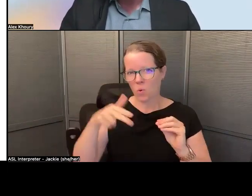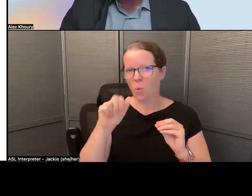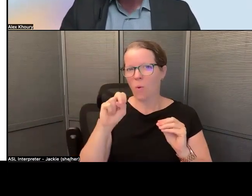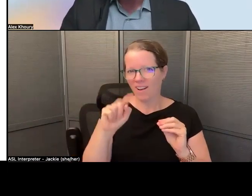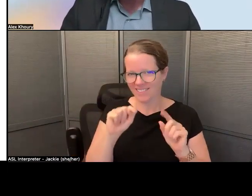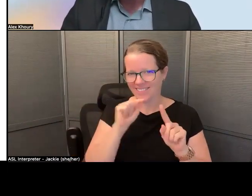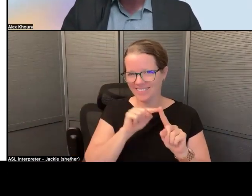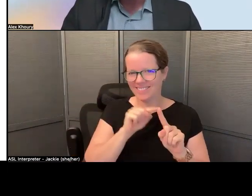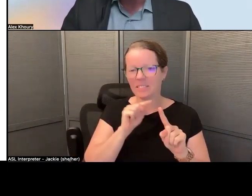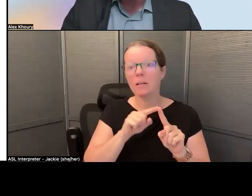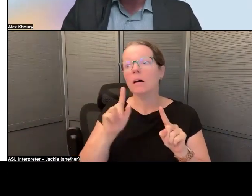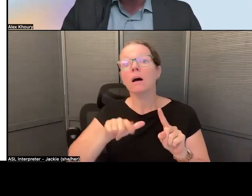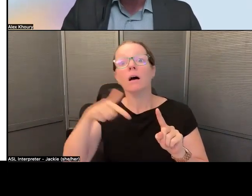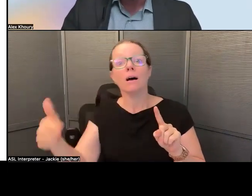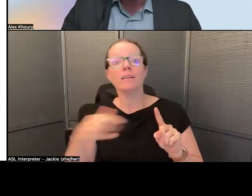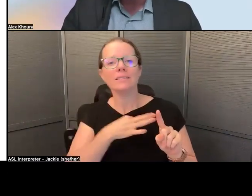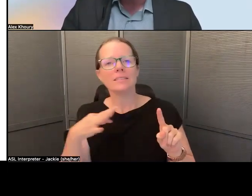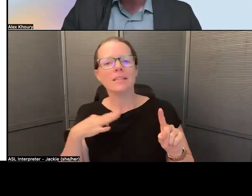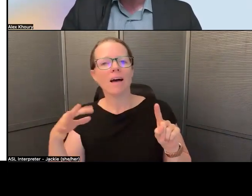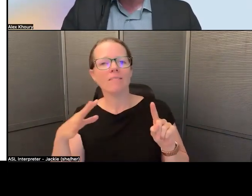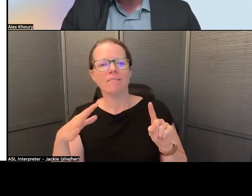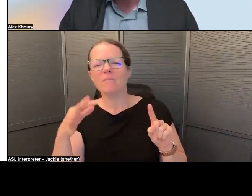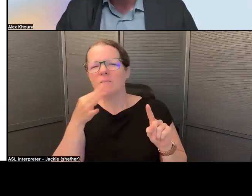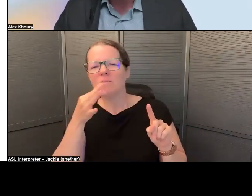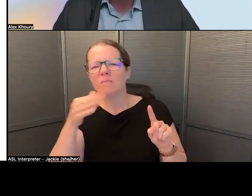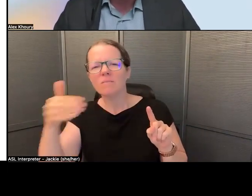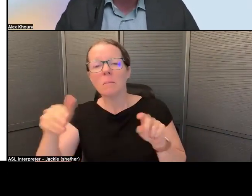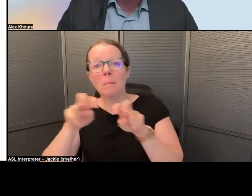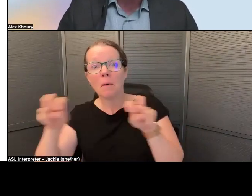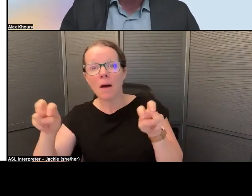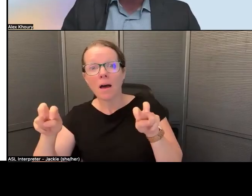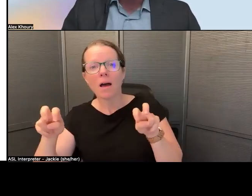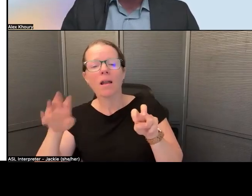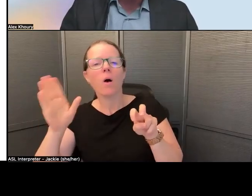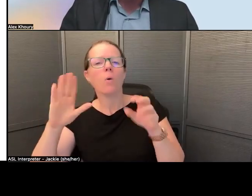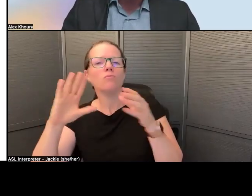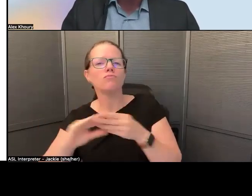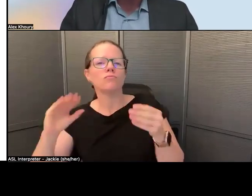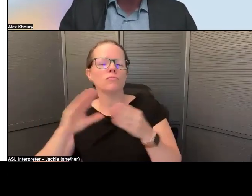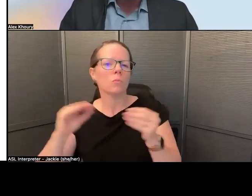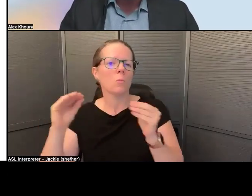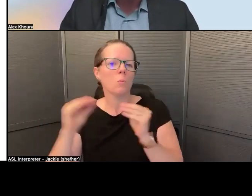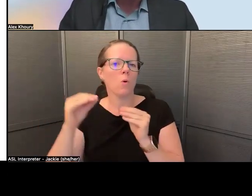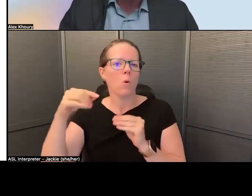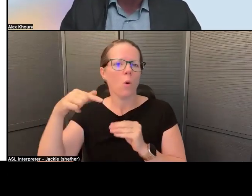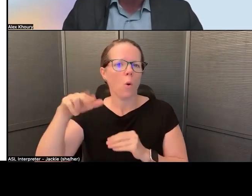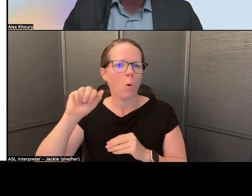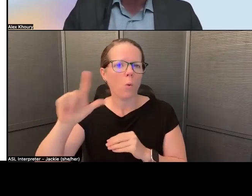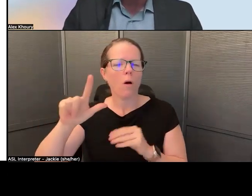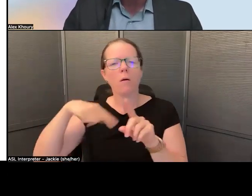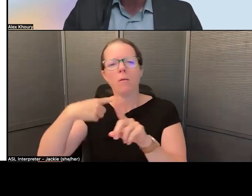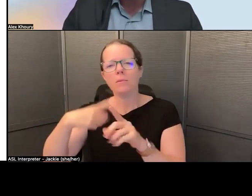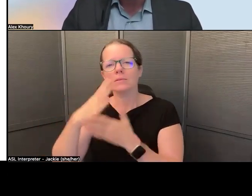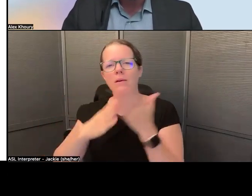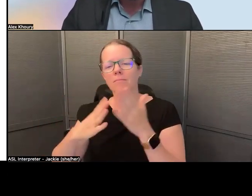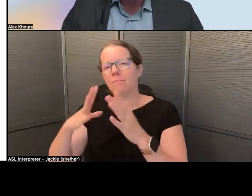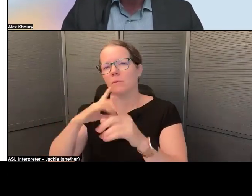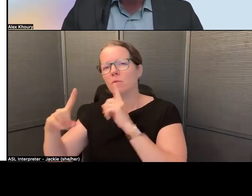staff directly about their experience in the panel after, and also hear from some qualitative interviews with staff that were